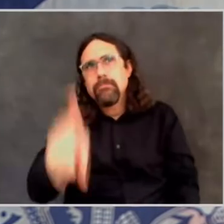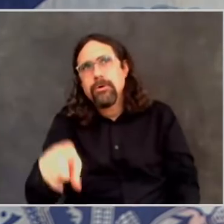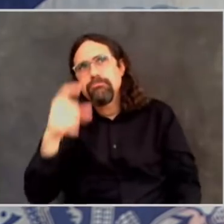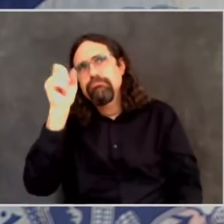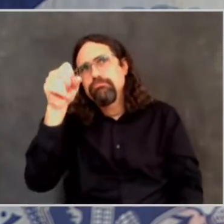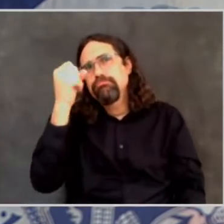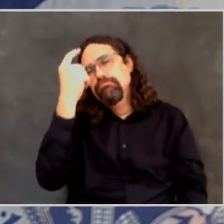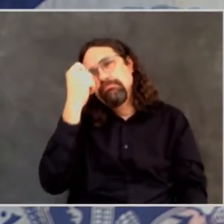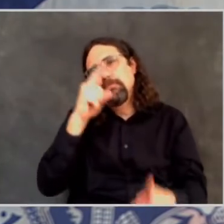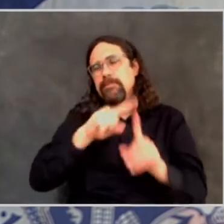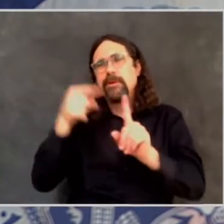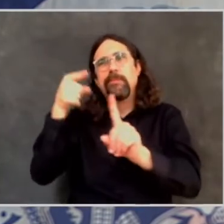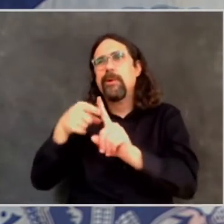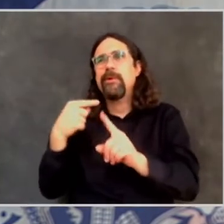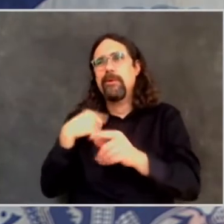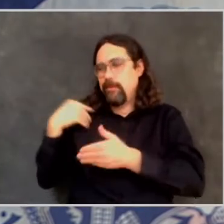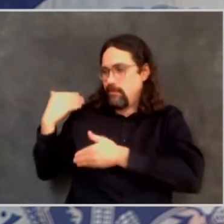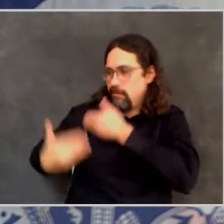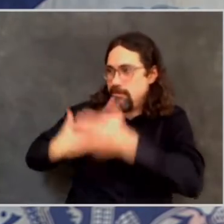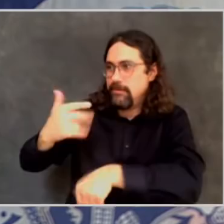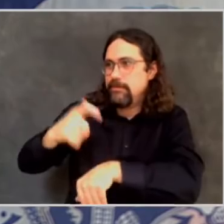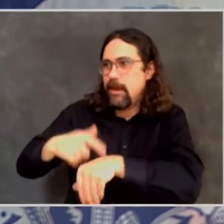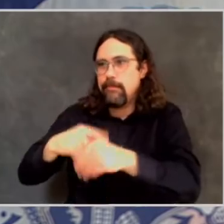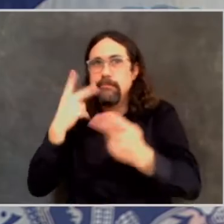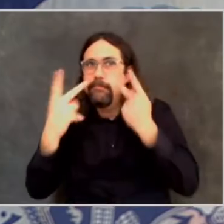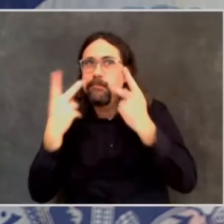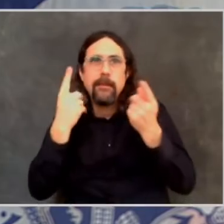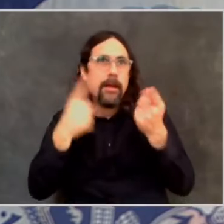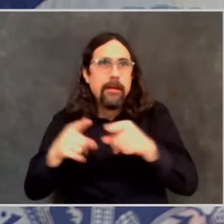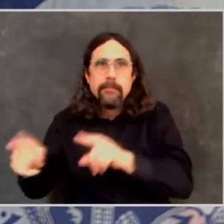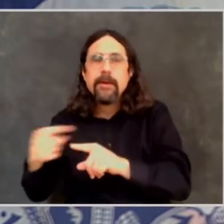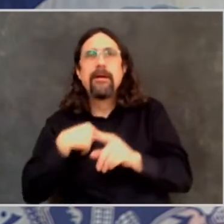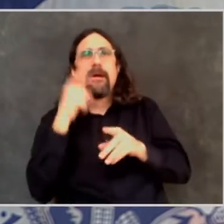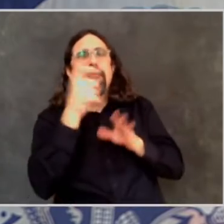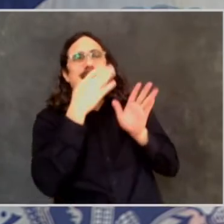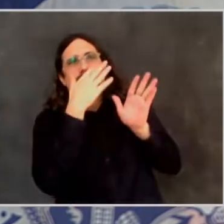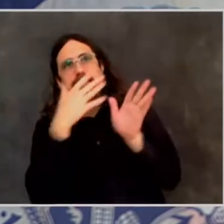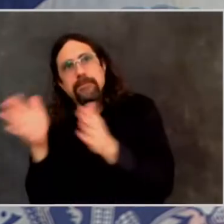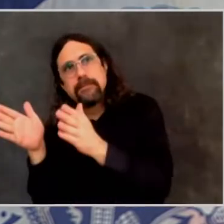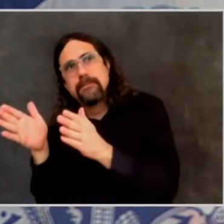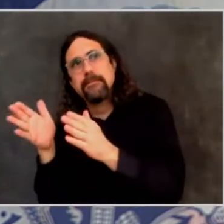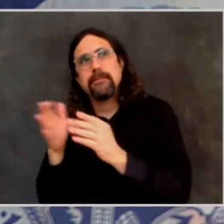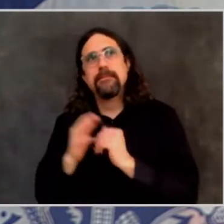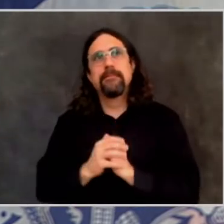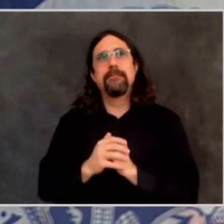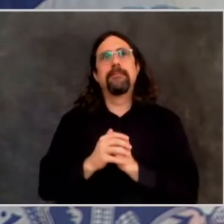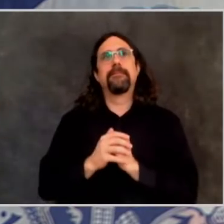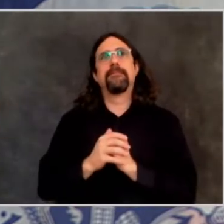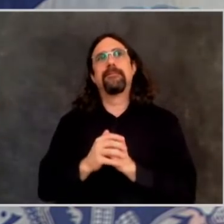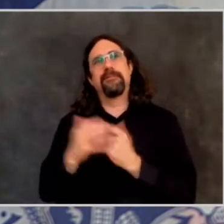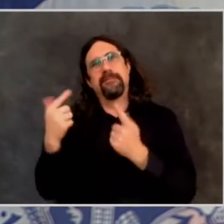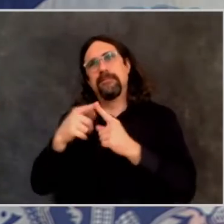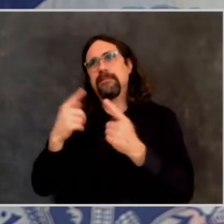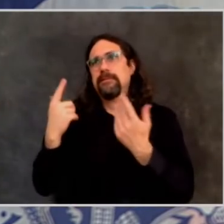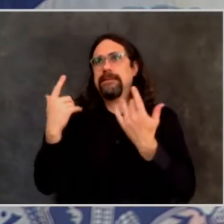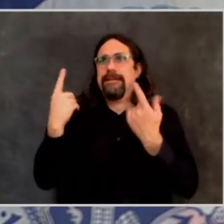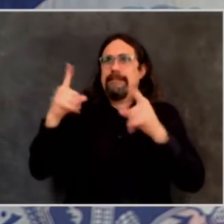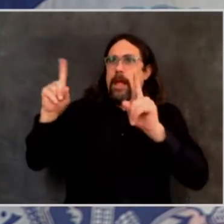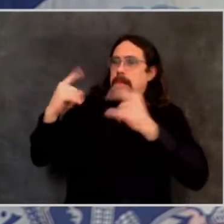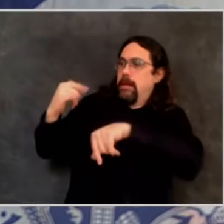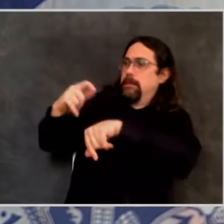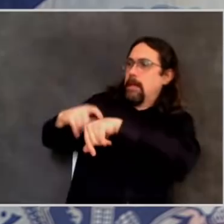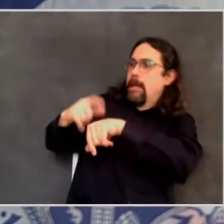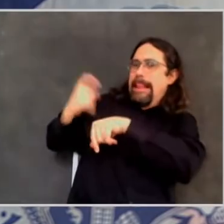if we continue to get some breathing room, figuring out that grassroots effort absolutely involves those community-based clinics, and it makes their role